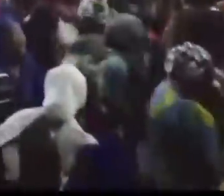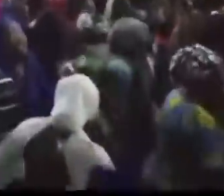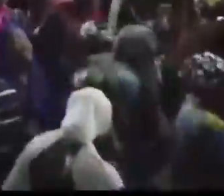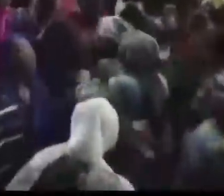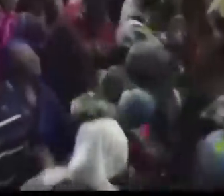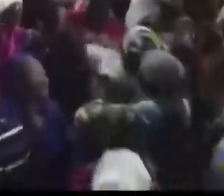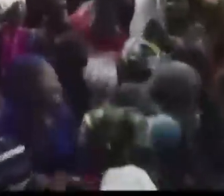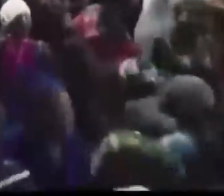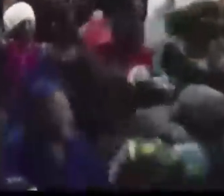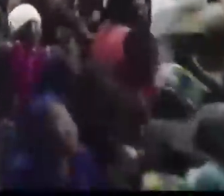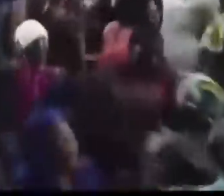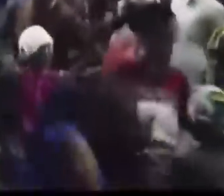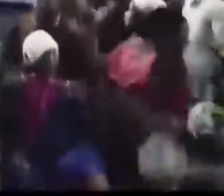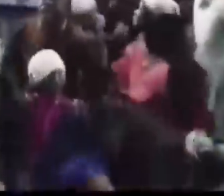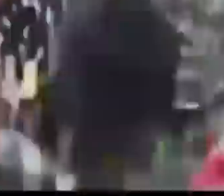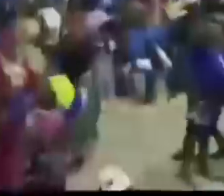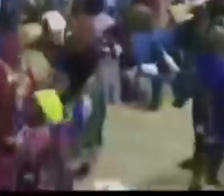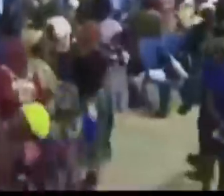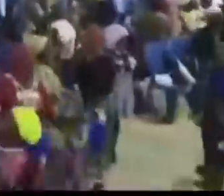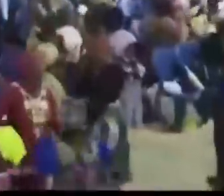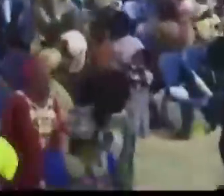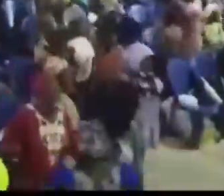prayer